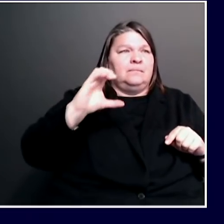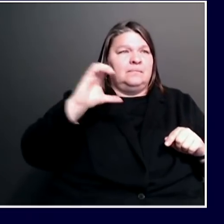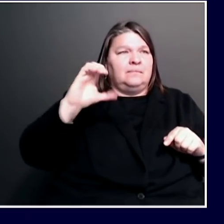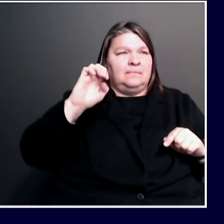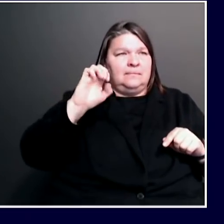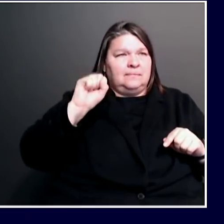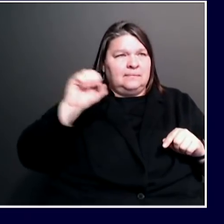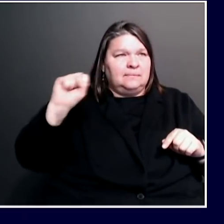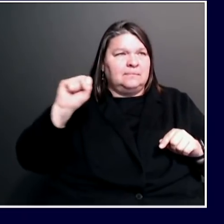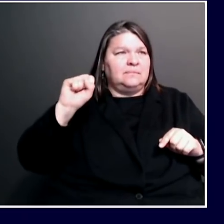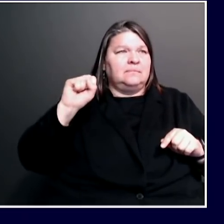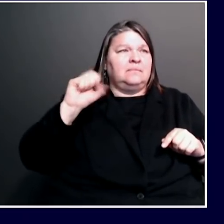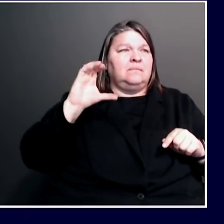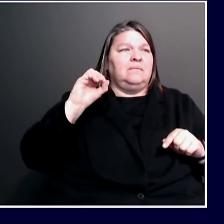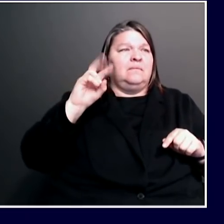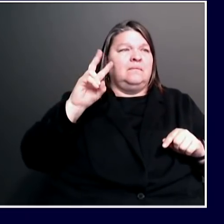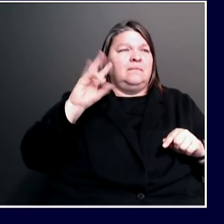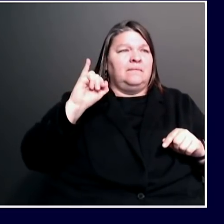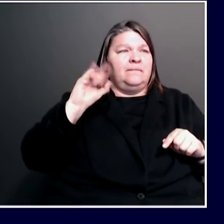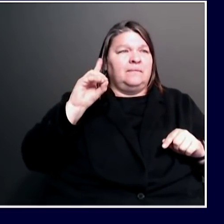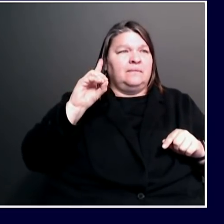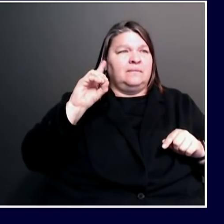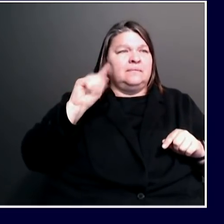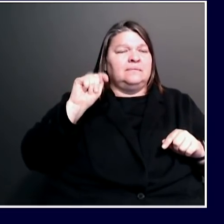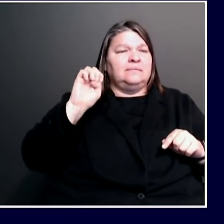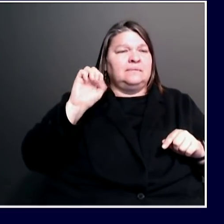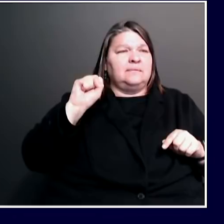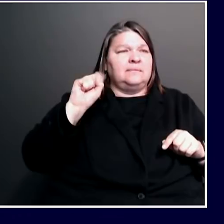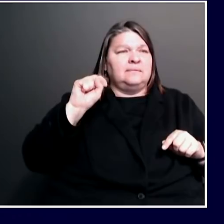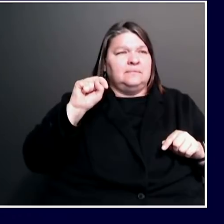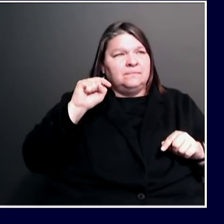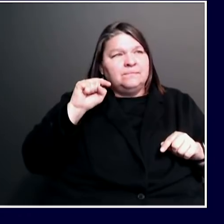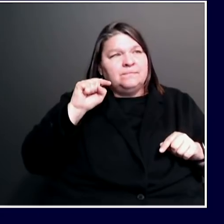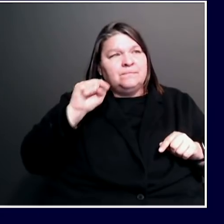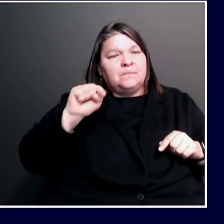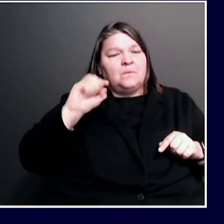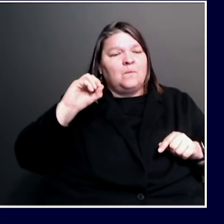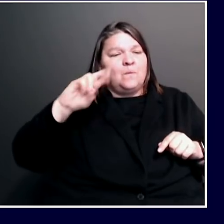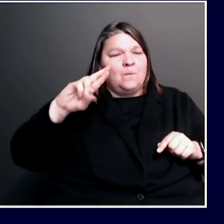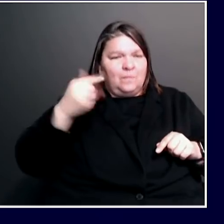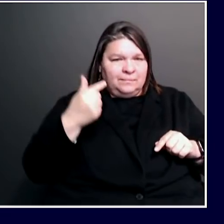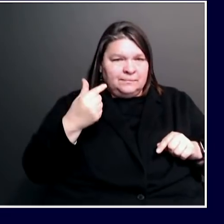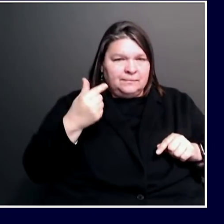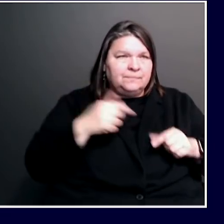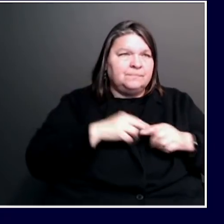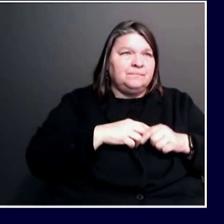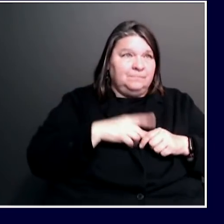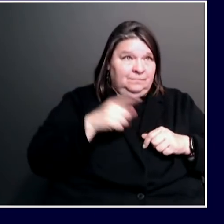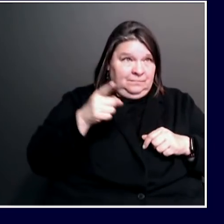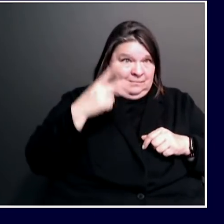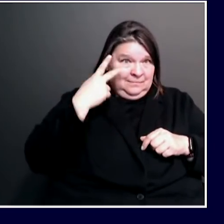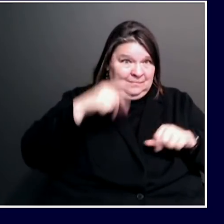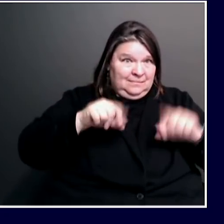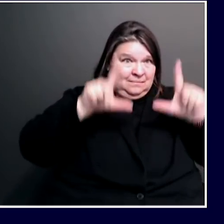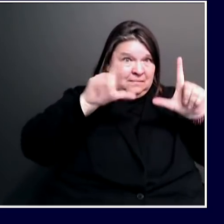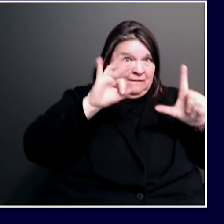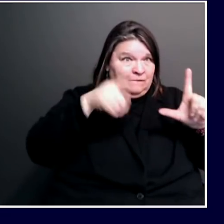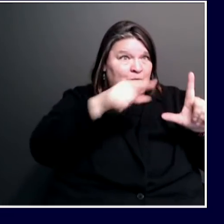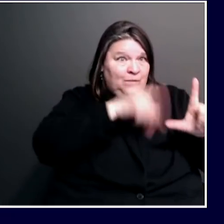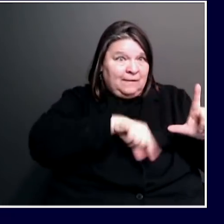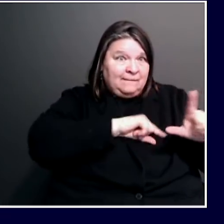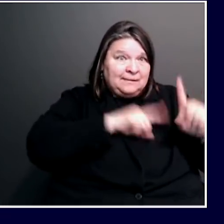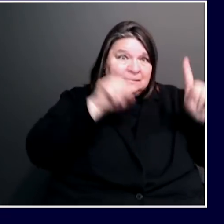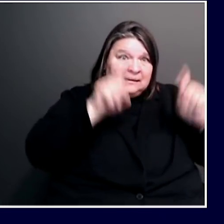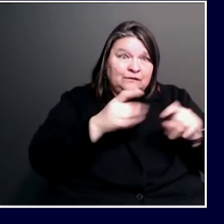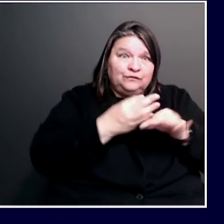www.accesscovidtests.org and enter your zip code to see if you qualify for these free tests. No matter where you live in Maine, you can order